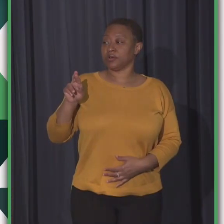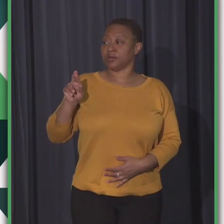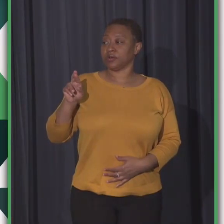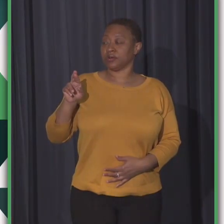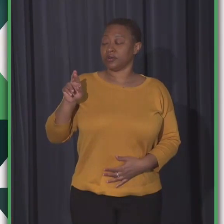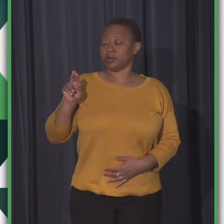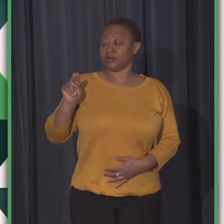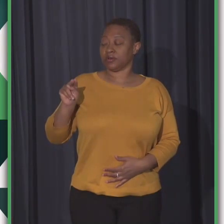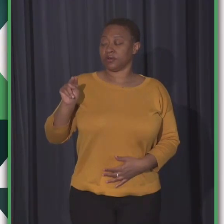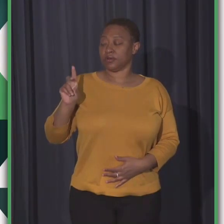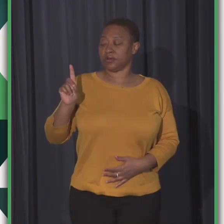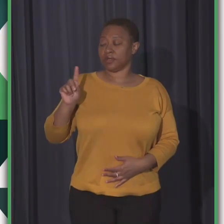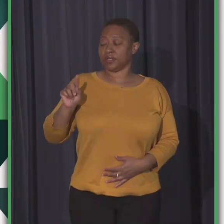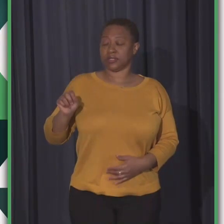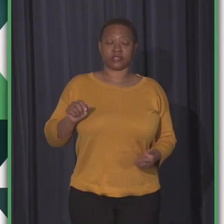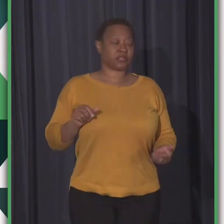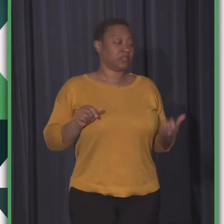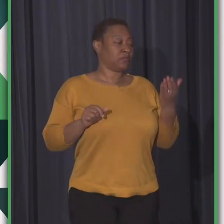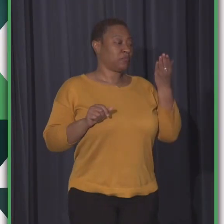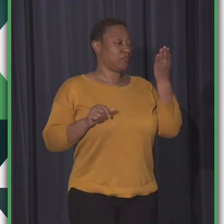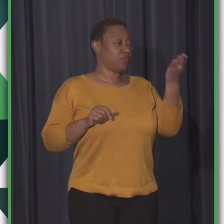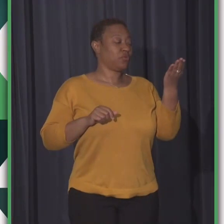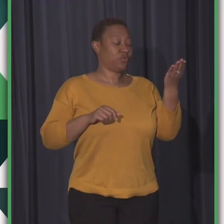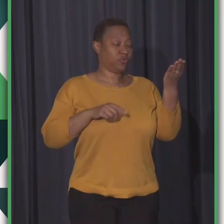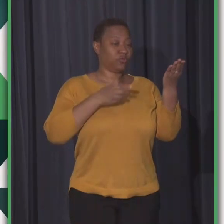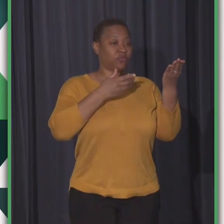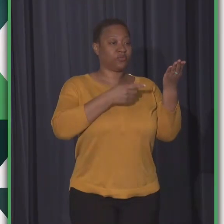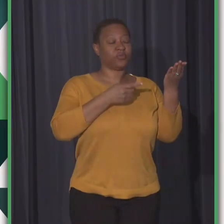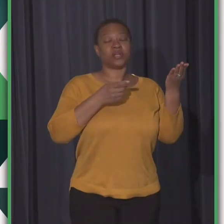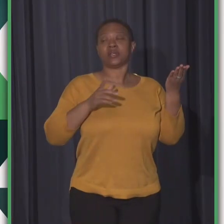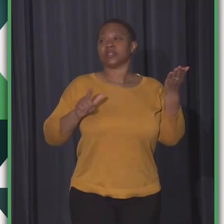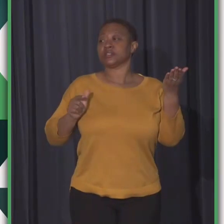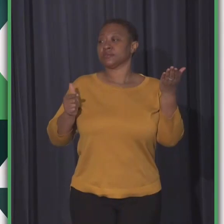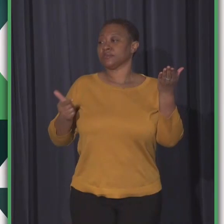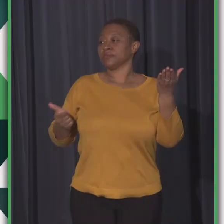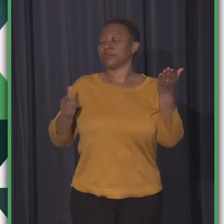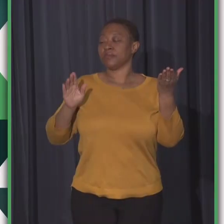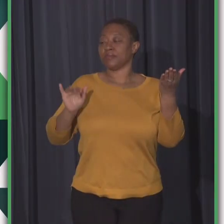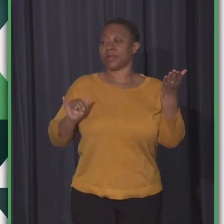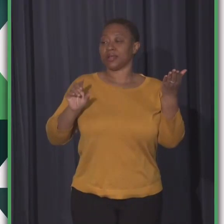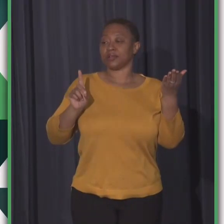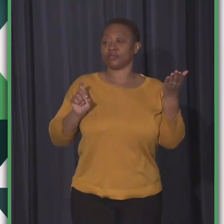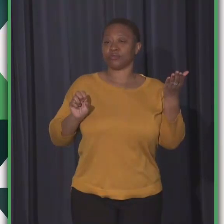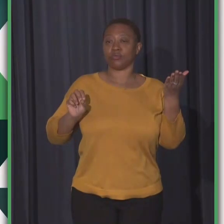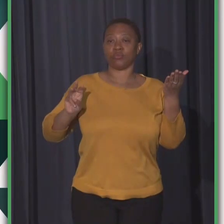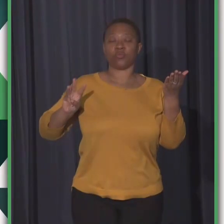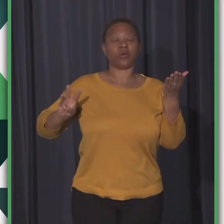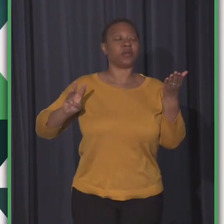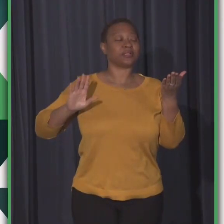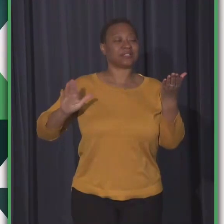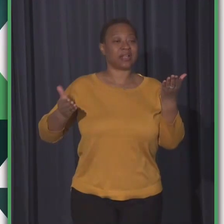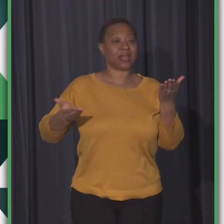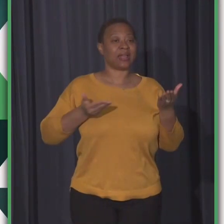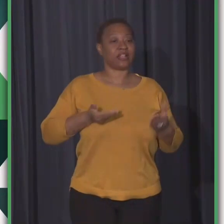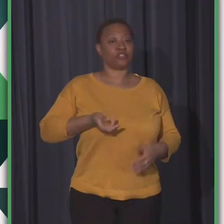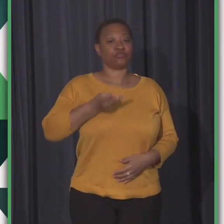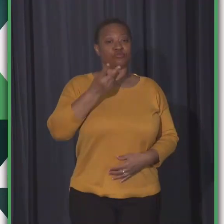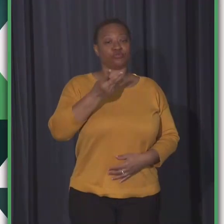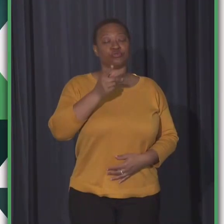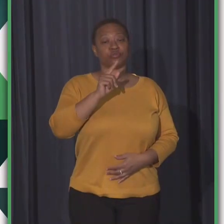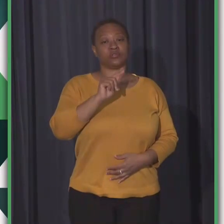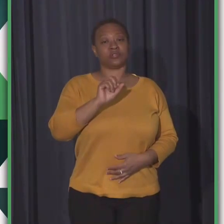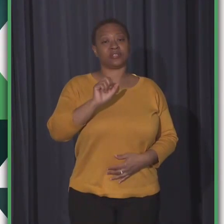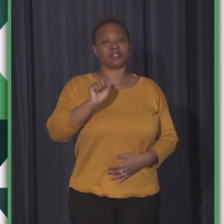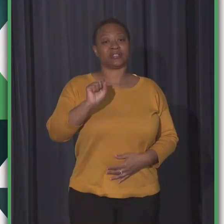Support. Move and supported by Commissioner DeWalsh to hire the 2 task